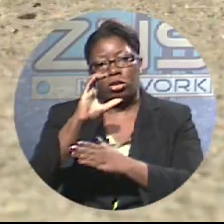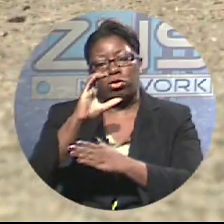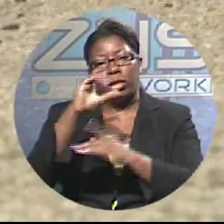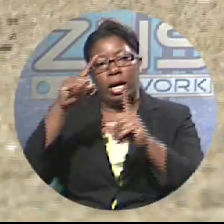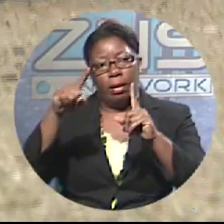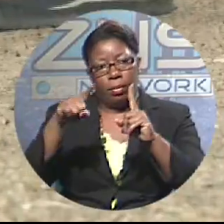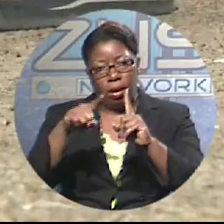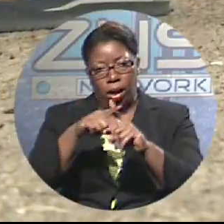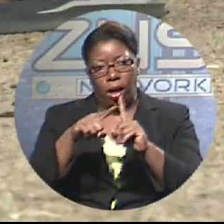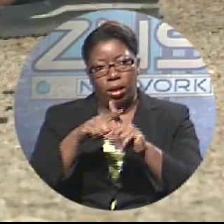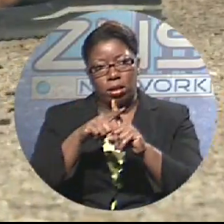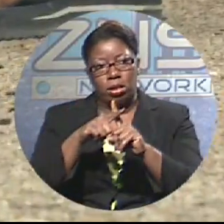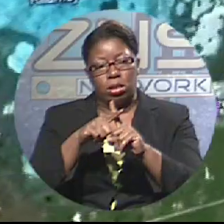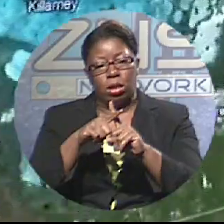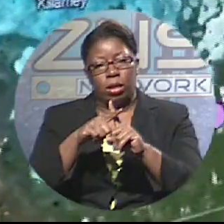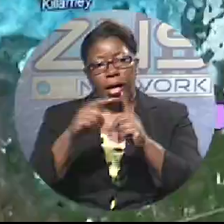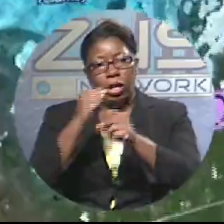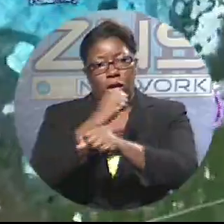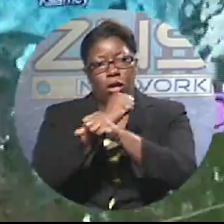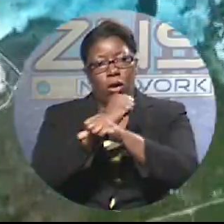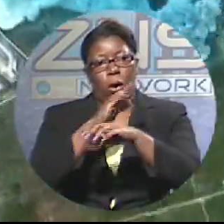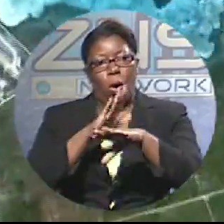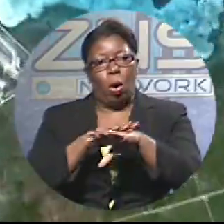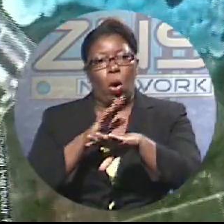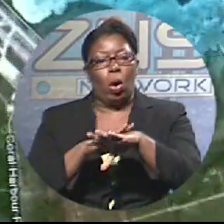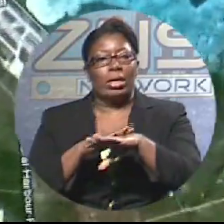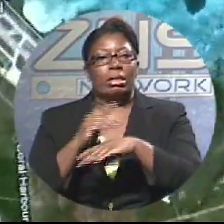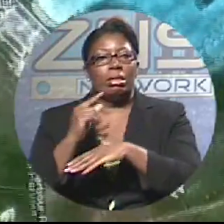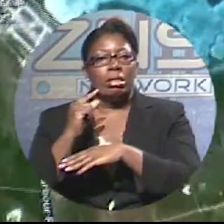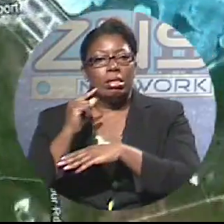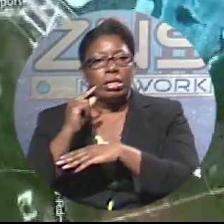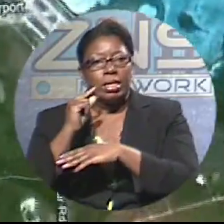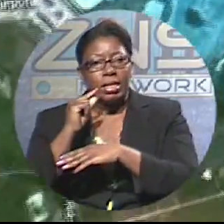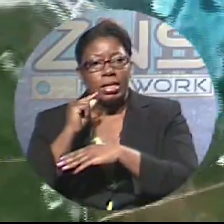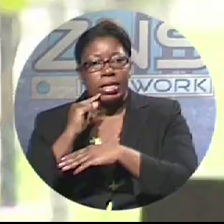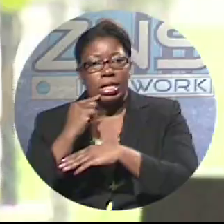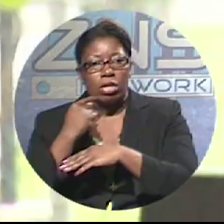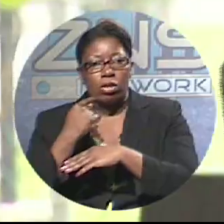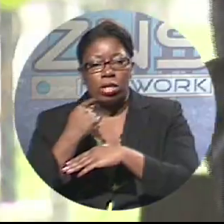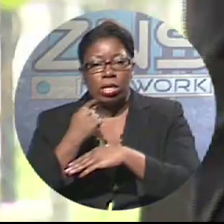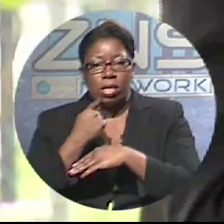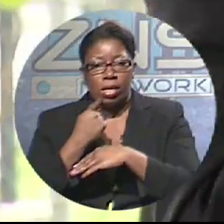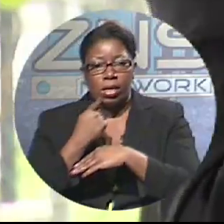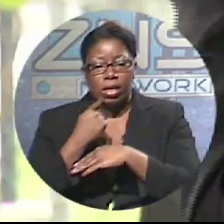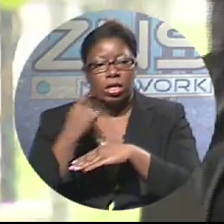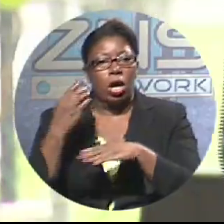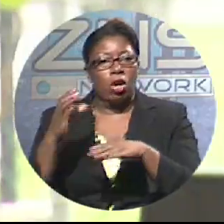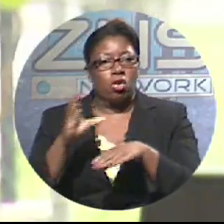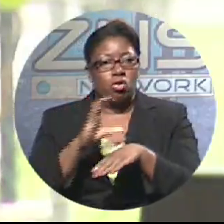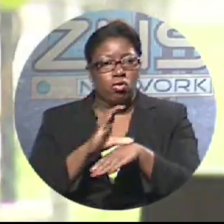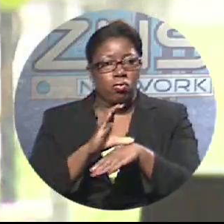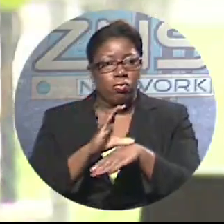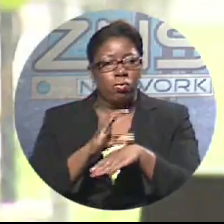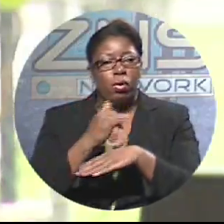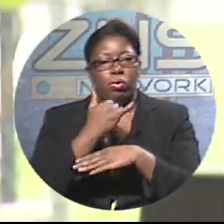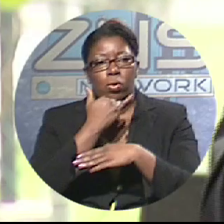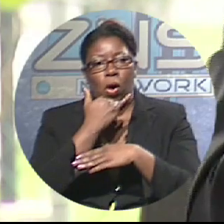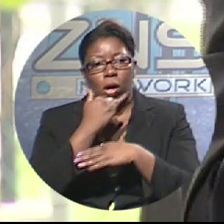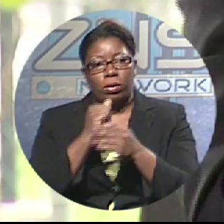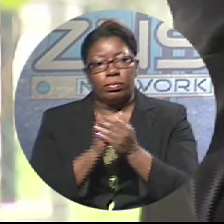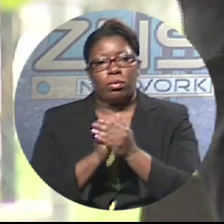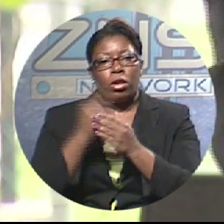on bail for serious offenses, and they too will be monitored. But for the protection of the community, we must know who they